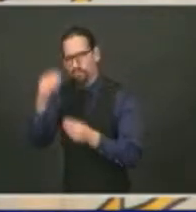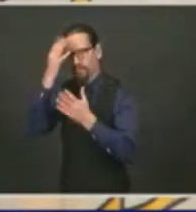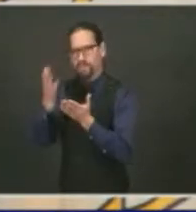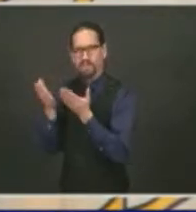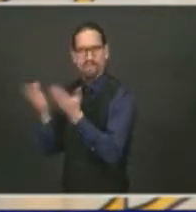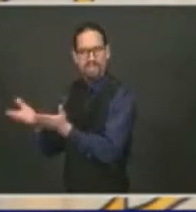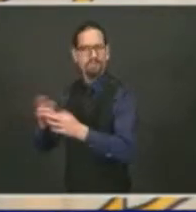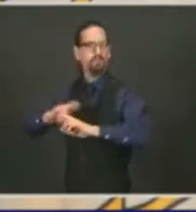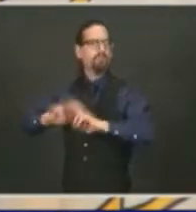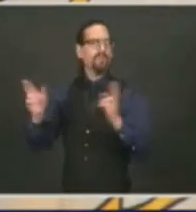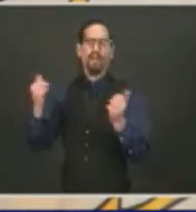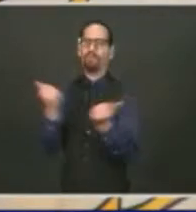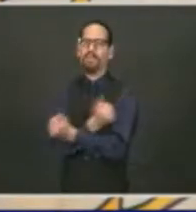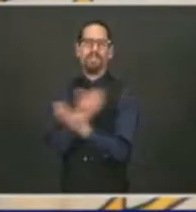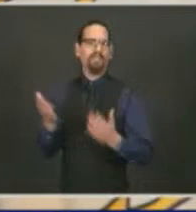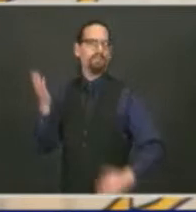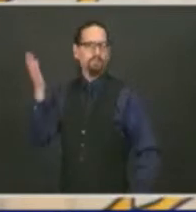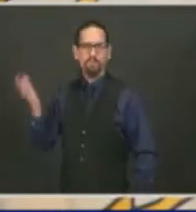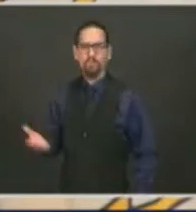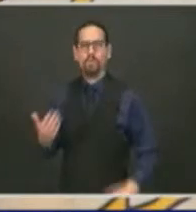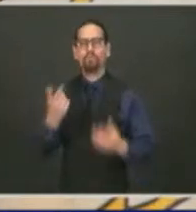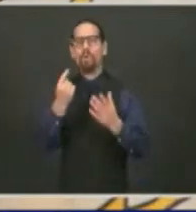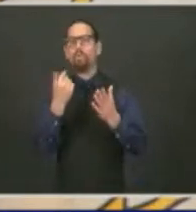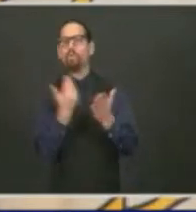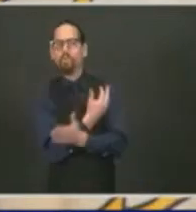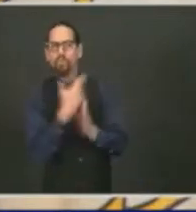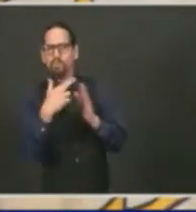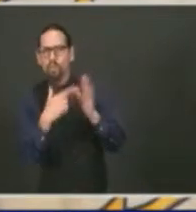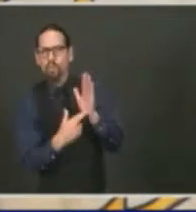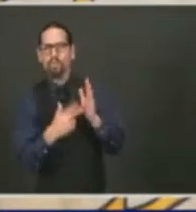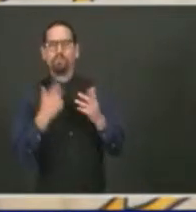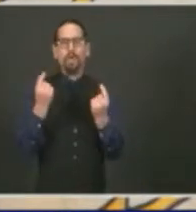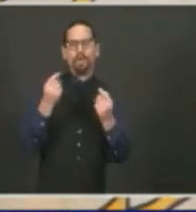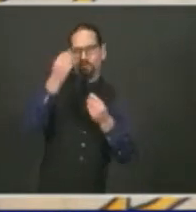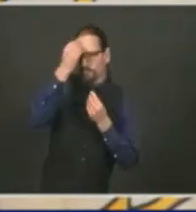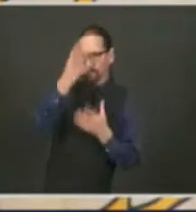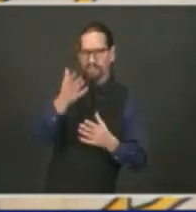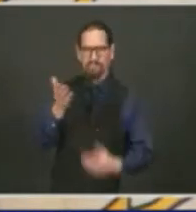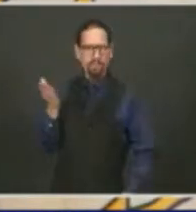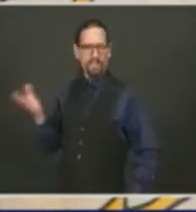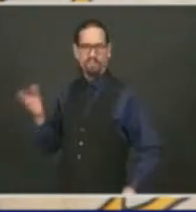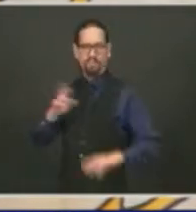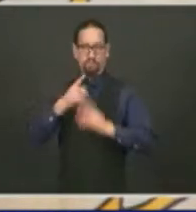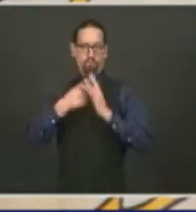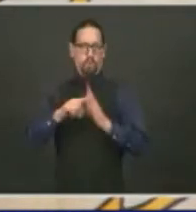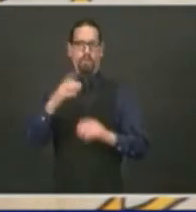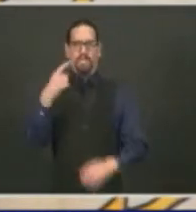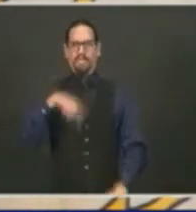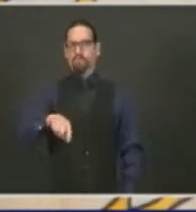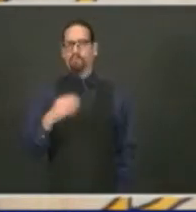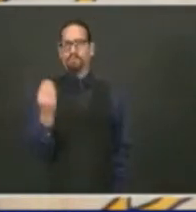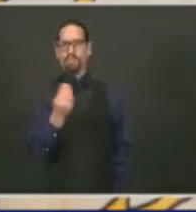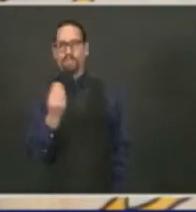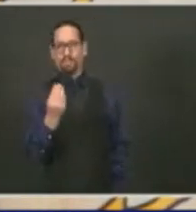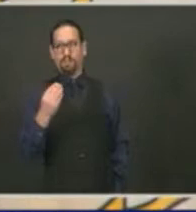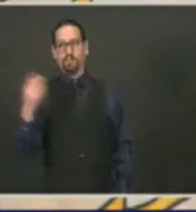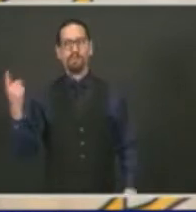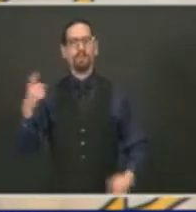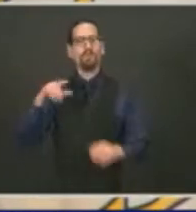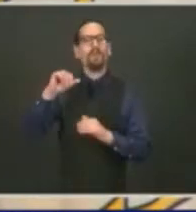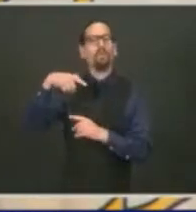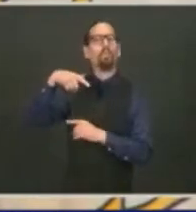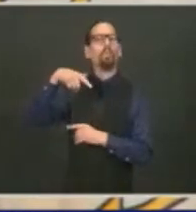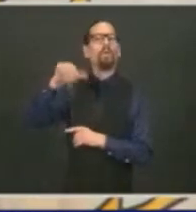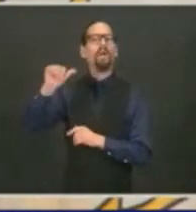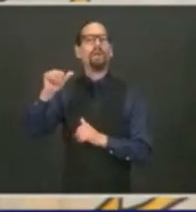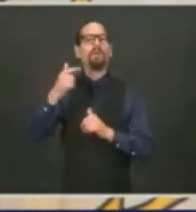the new rules which start on Monday, and there's a question and answer section in case you have questions. I will say